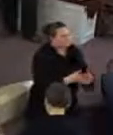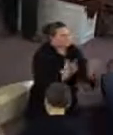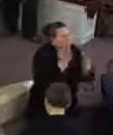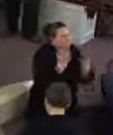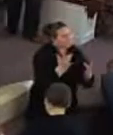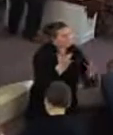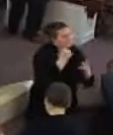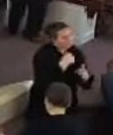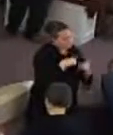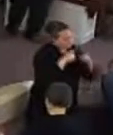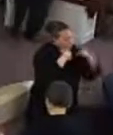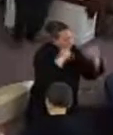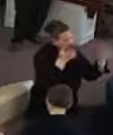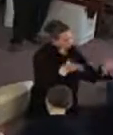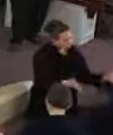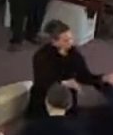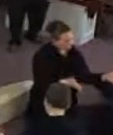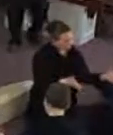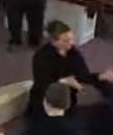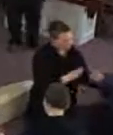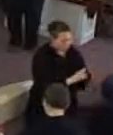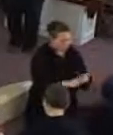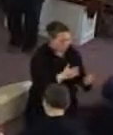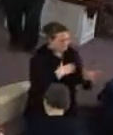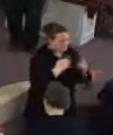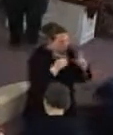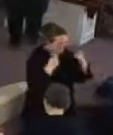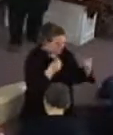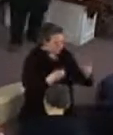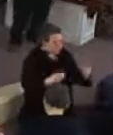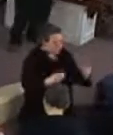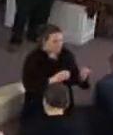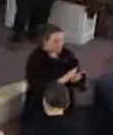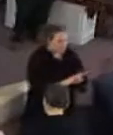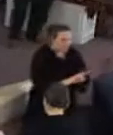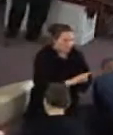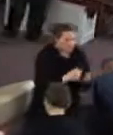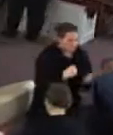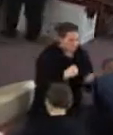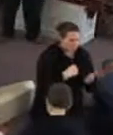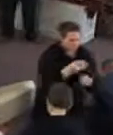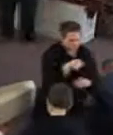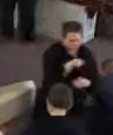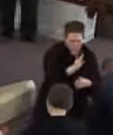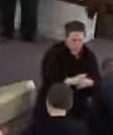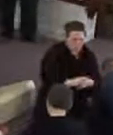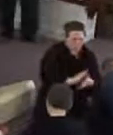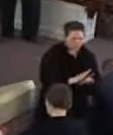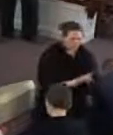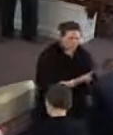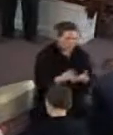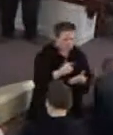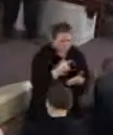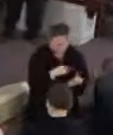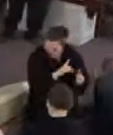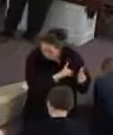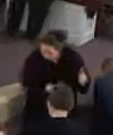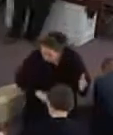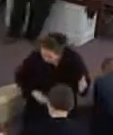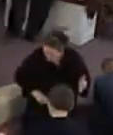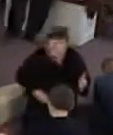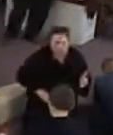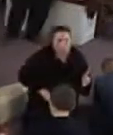sinner. Forgive my iniquity. Wash me, O God. Cleanse me, Lord. Sanctify